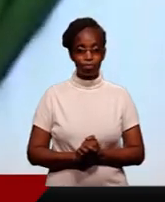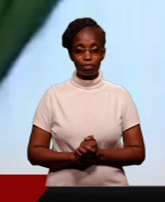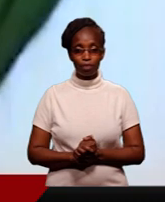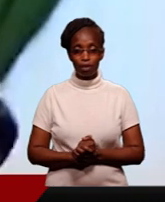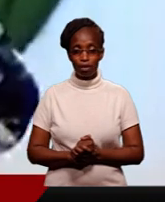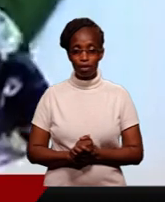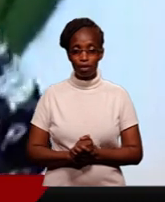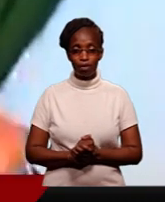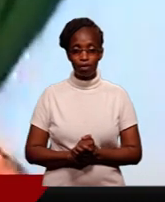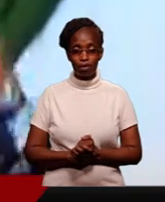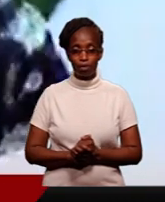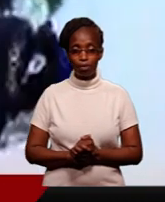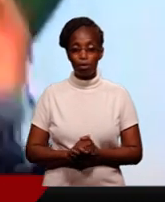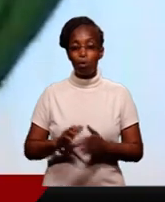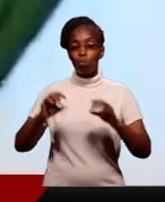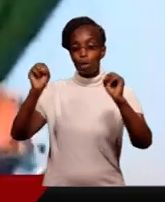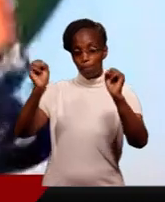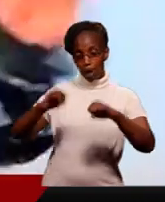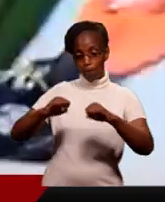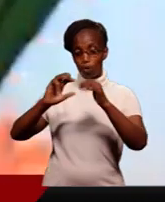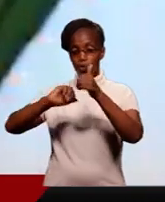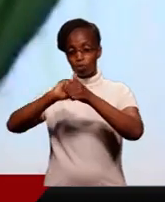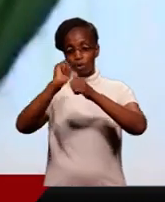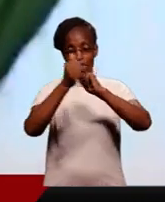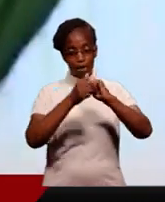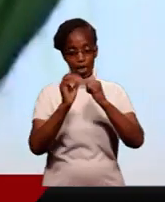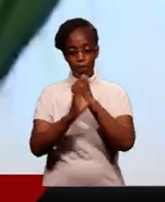We are going to be able to transform our country